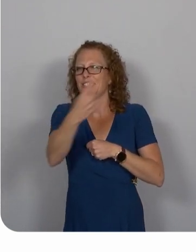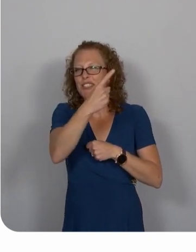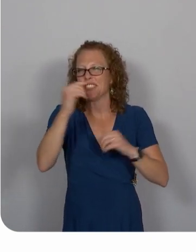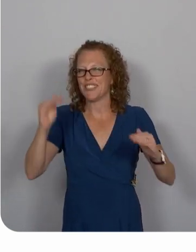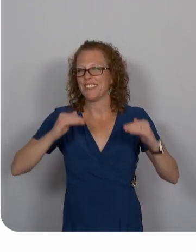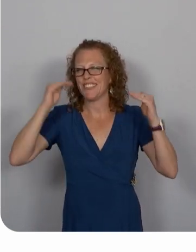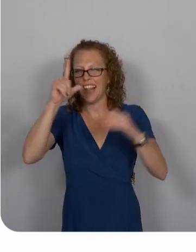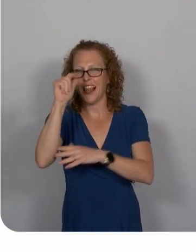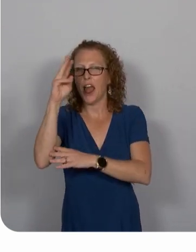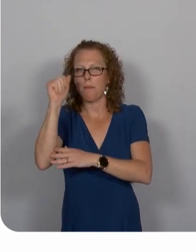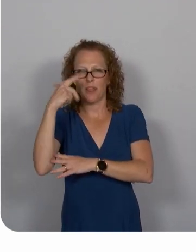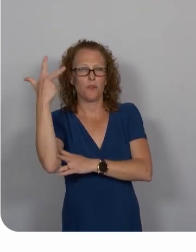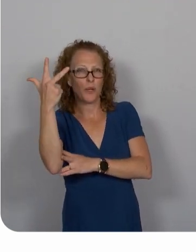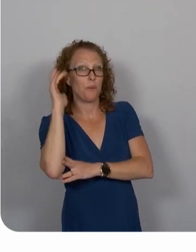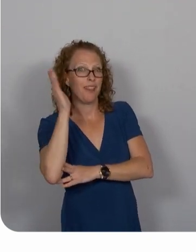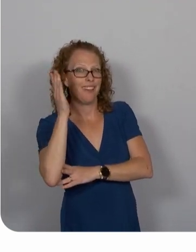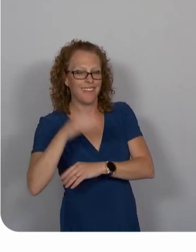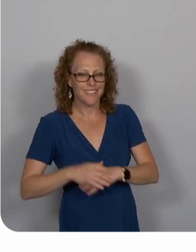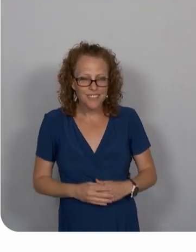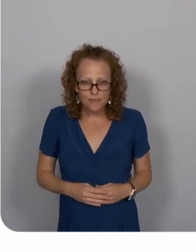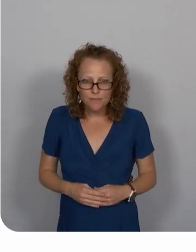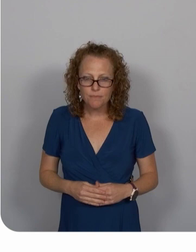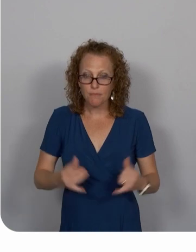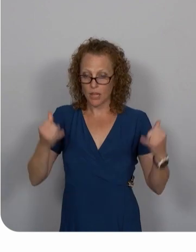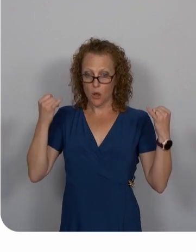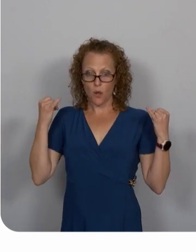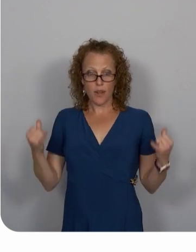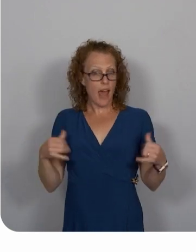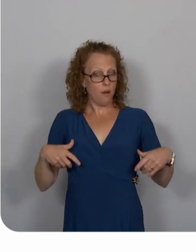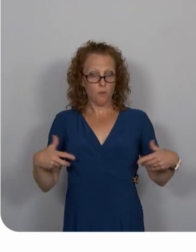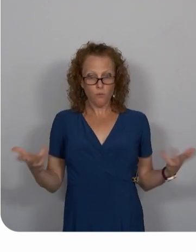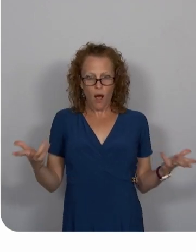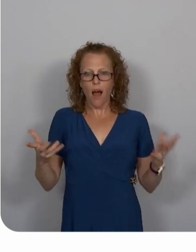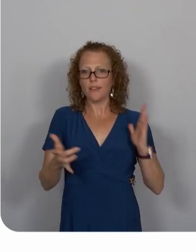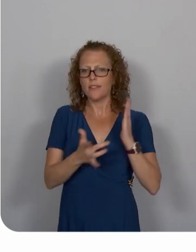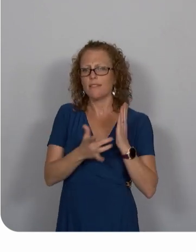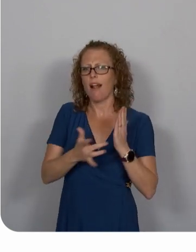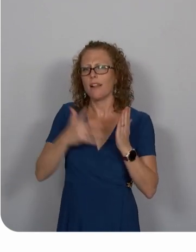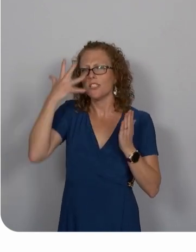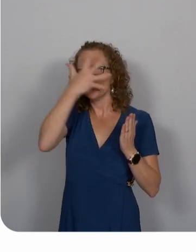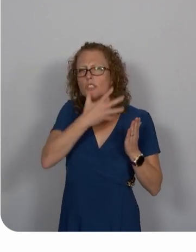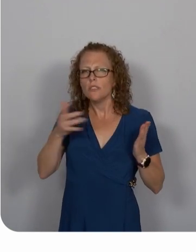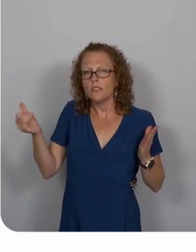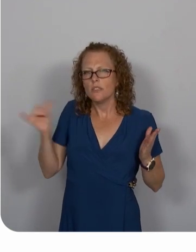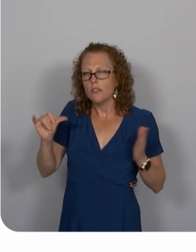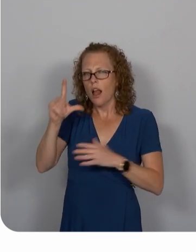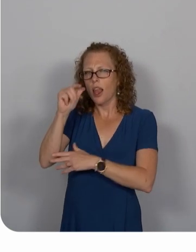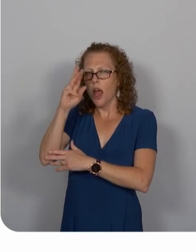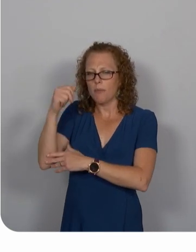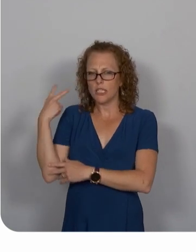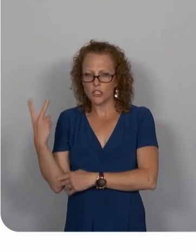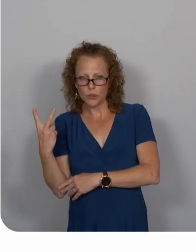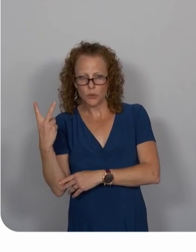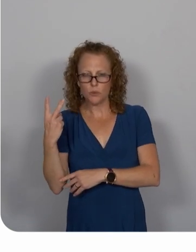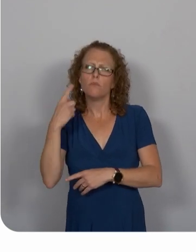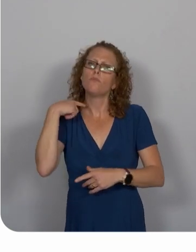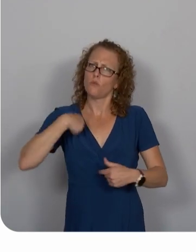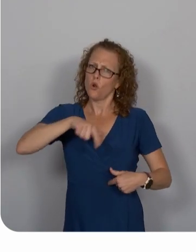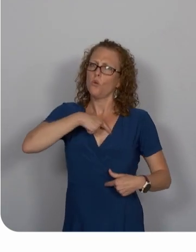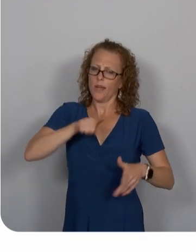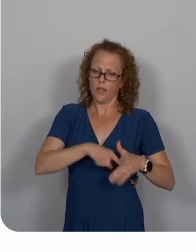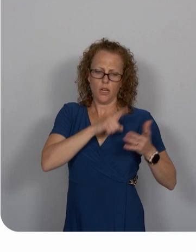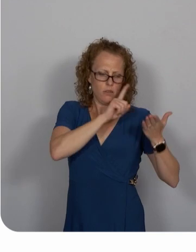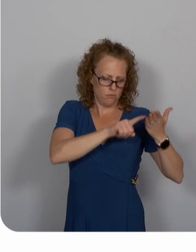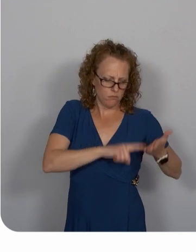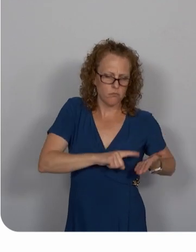So let's talk about today and how we're leveraging technology from Llama 2 alongside research advancements we've made in other areas like